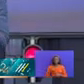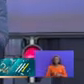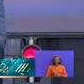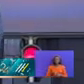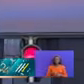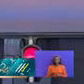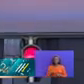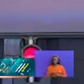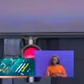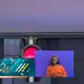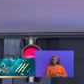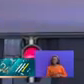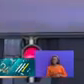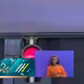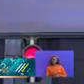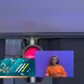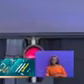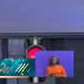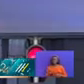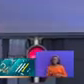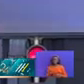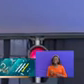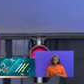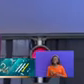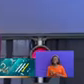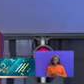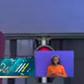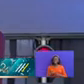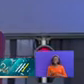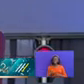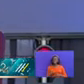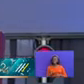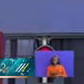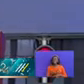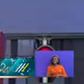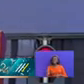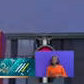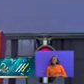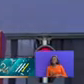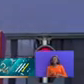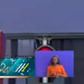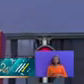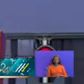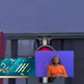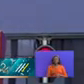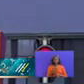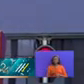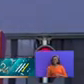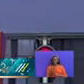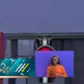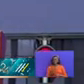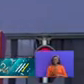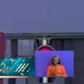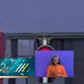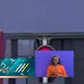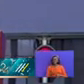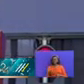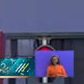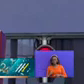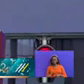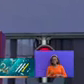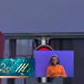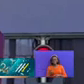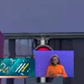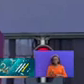electrical came to the civilization of the computer from the age of the